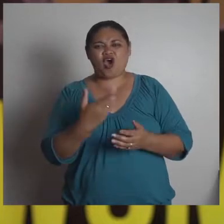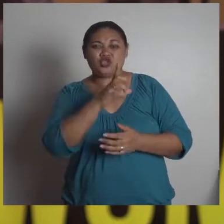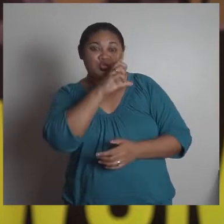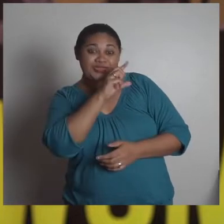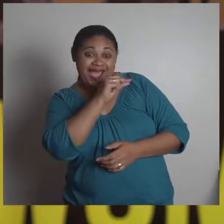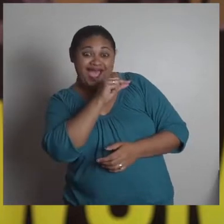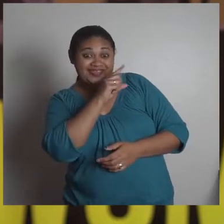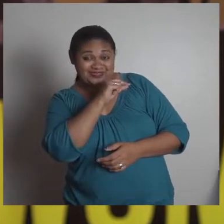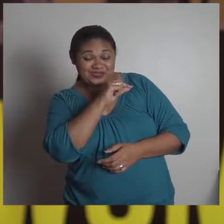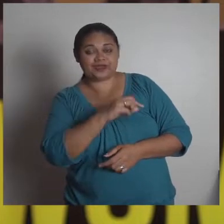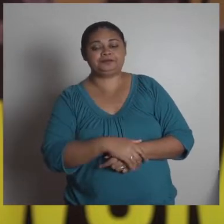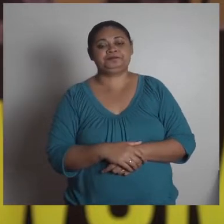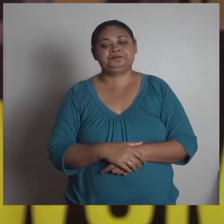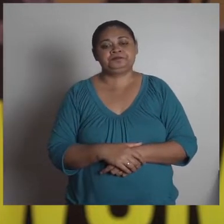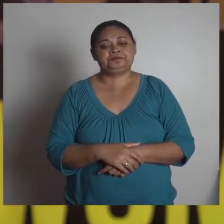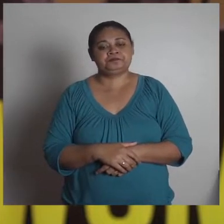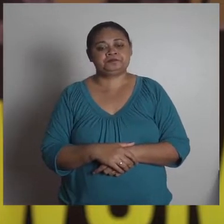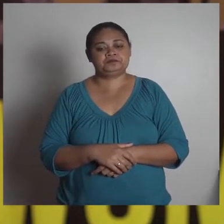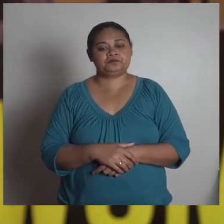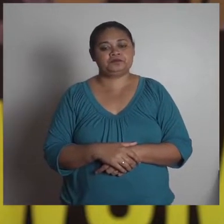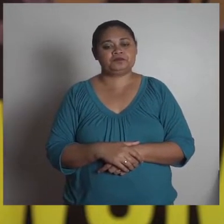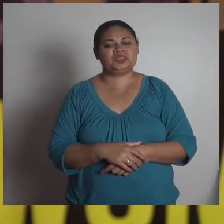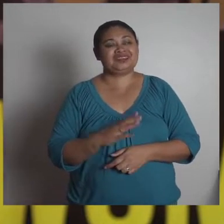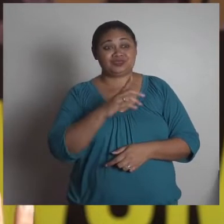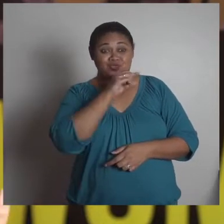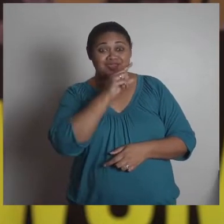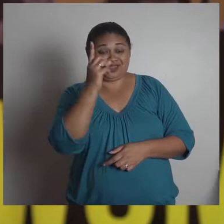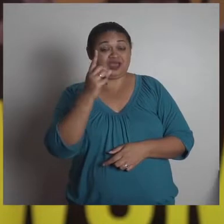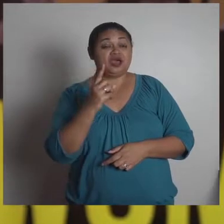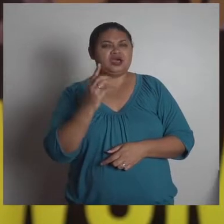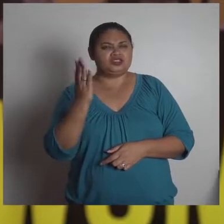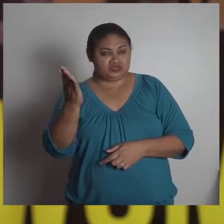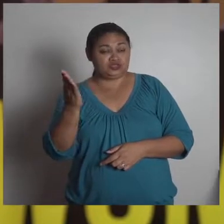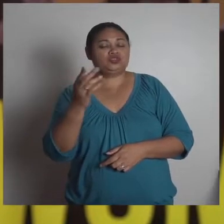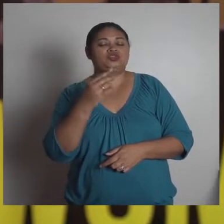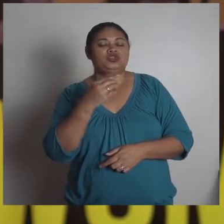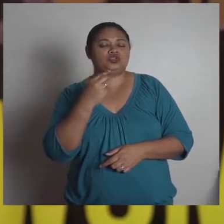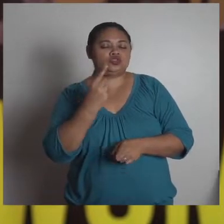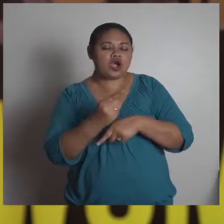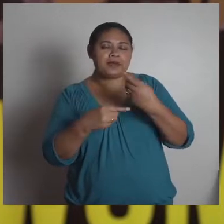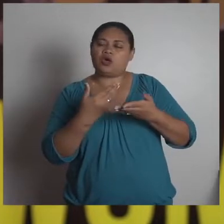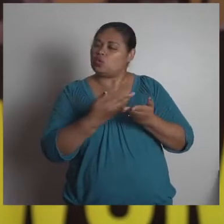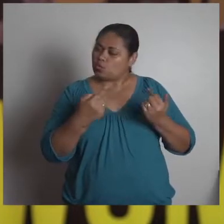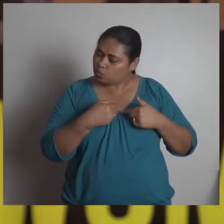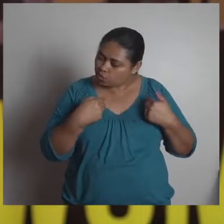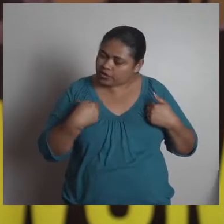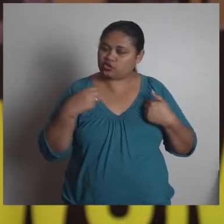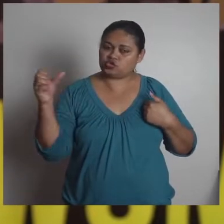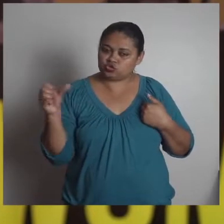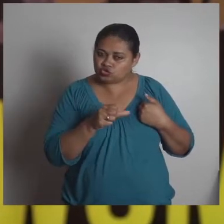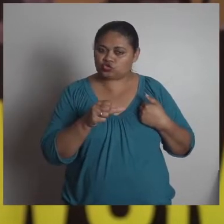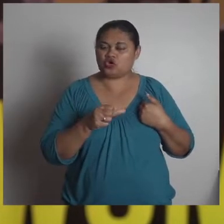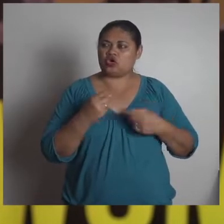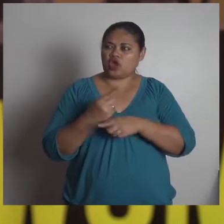other day was putting on Twitter a really lovely post from her set of work in the Caribbean. And she's talking about, we've got to be